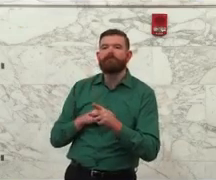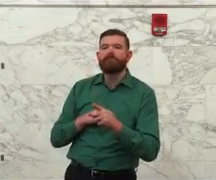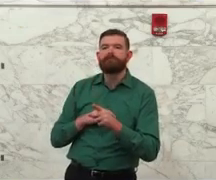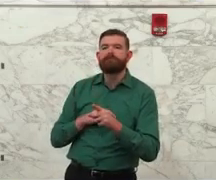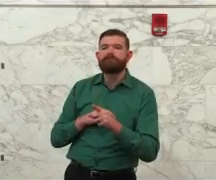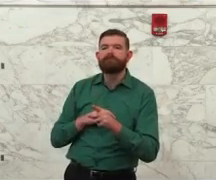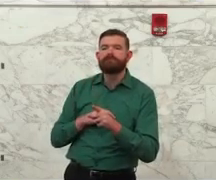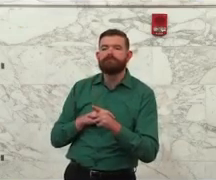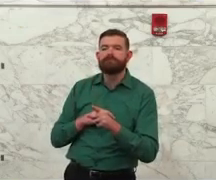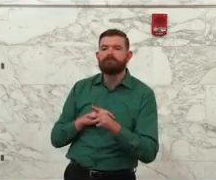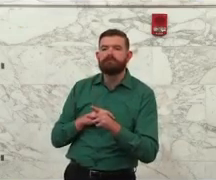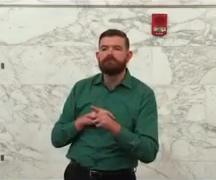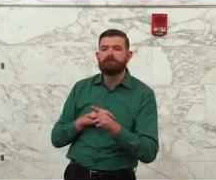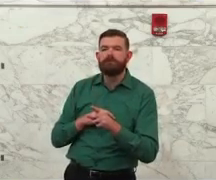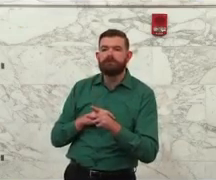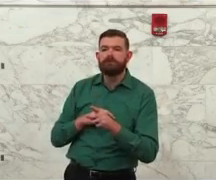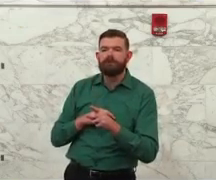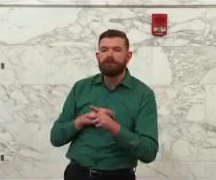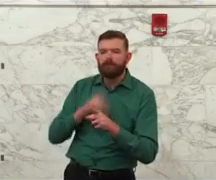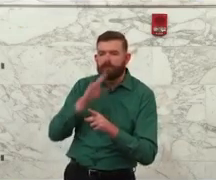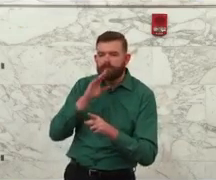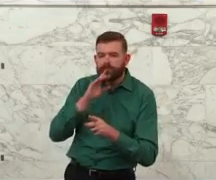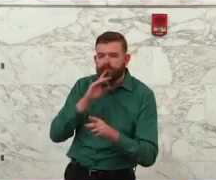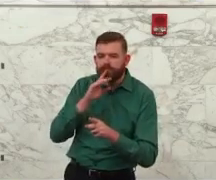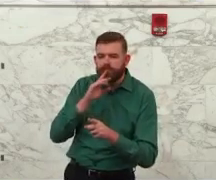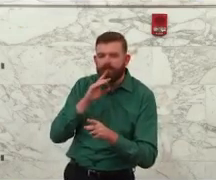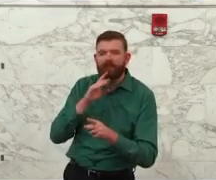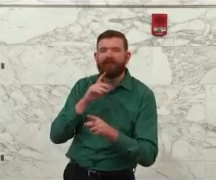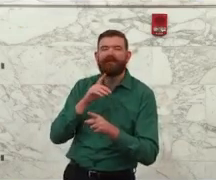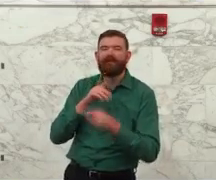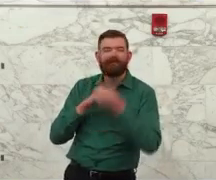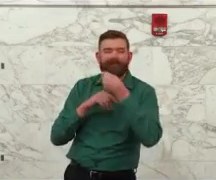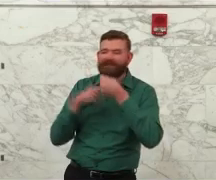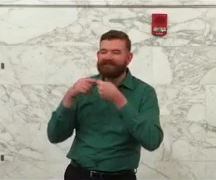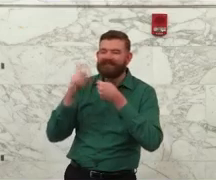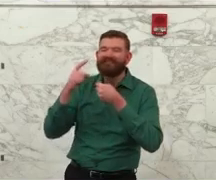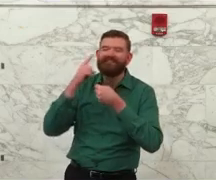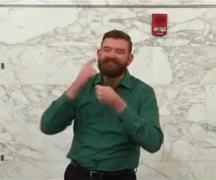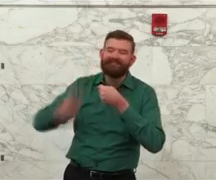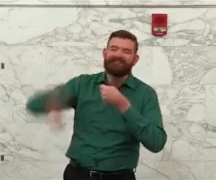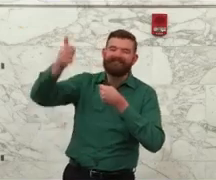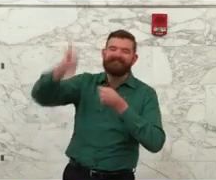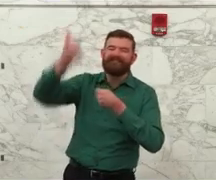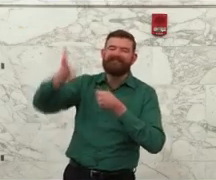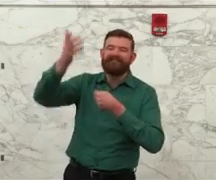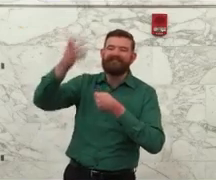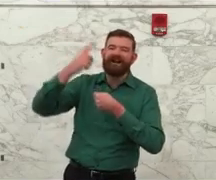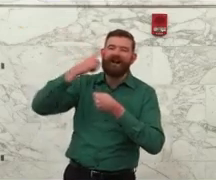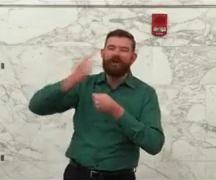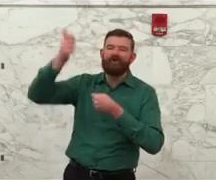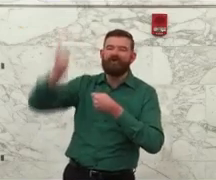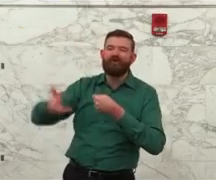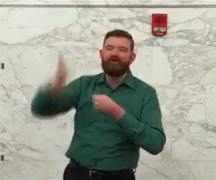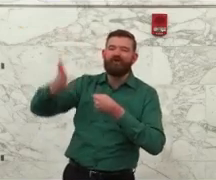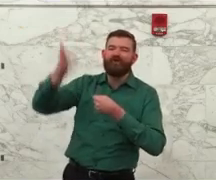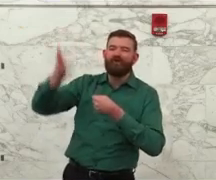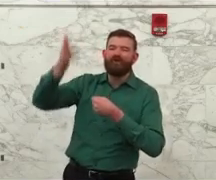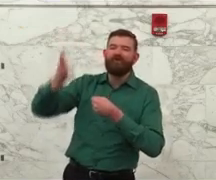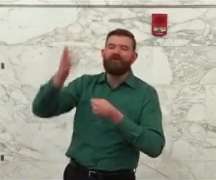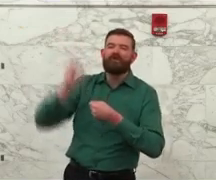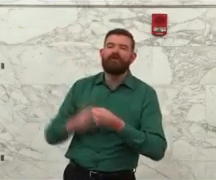personal audio. So if you could speak up as best you can, that would be great. All right. Can you hear me? Okay. An analysis